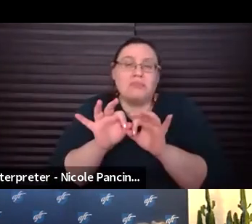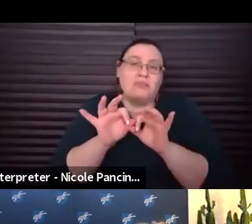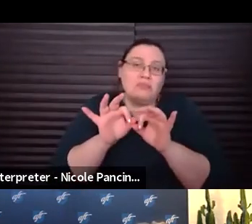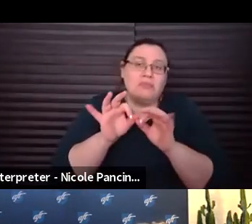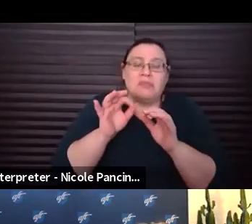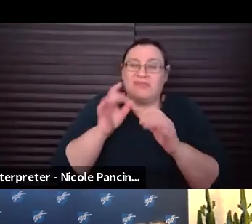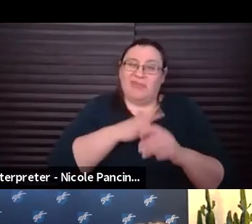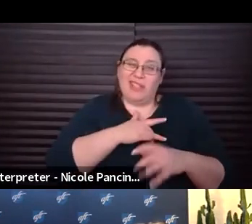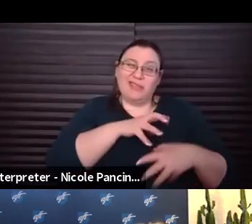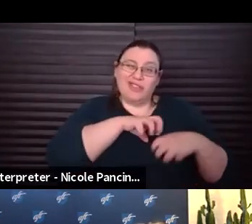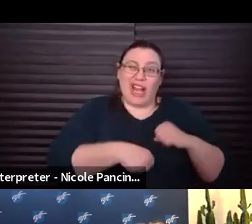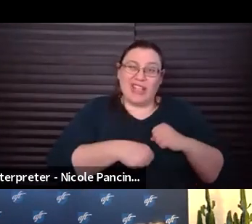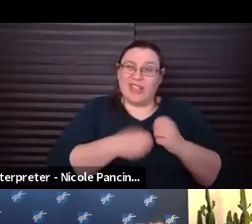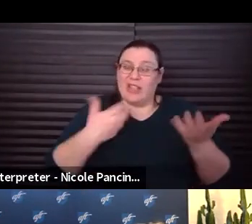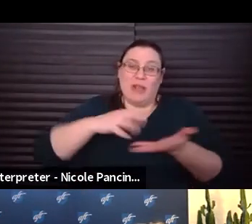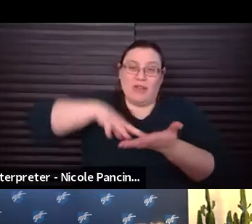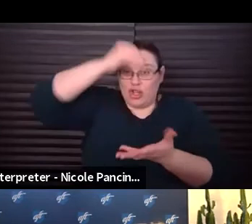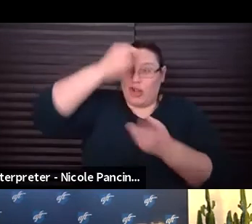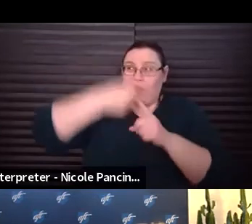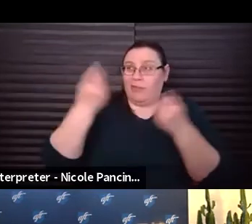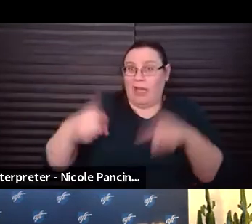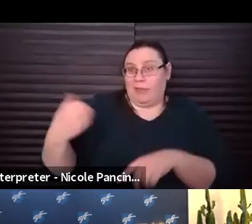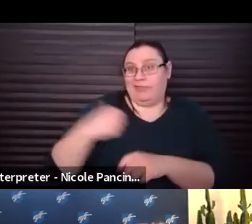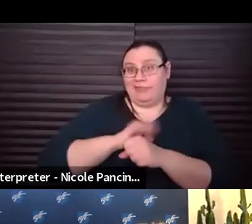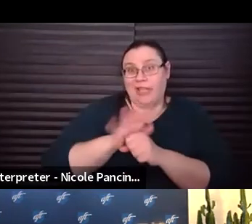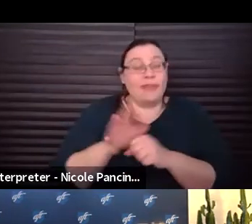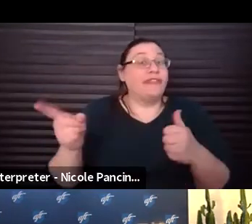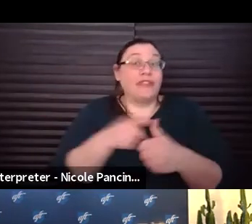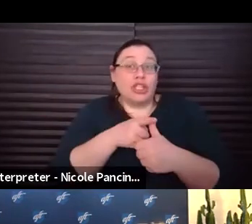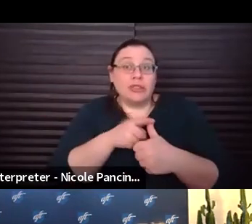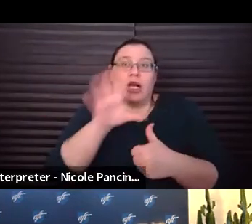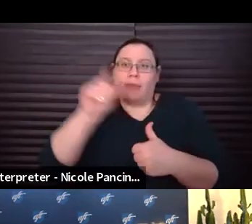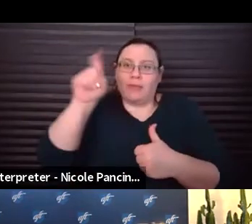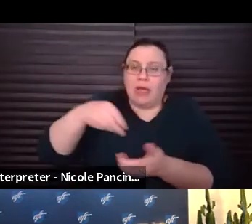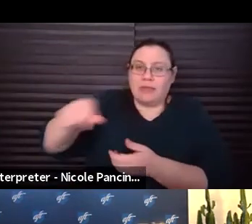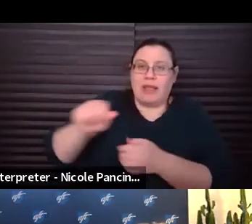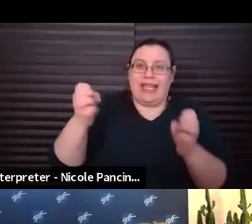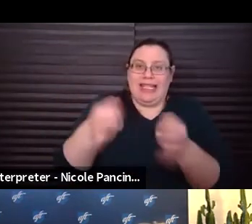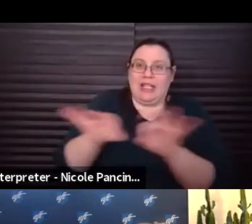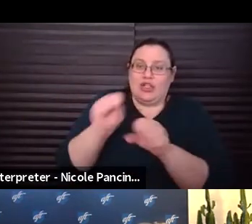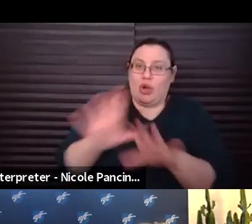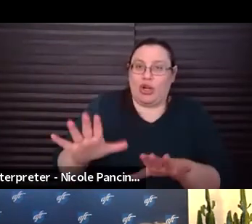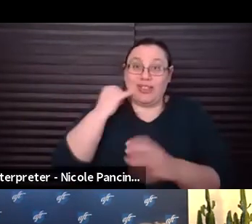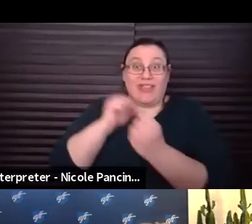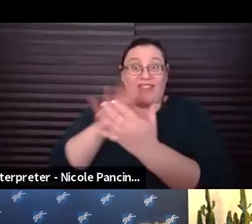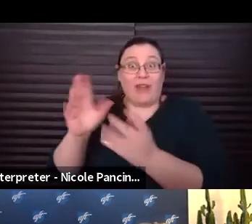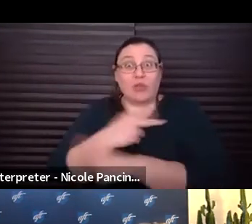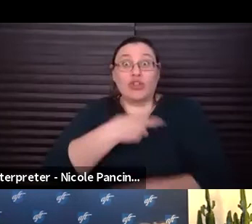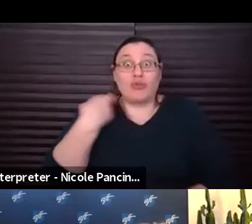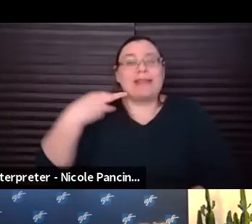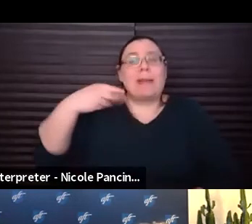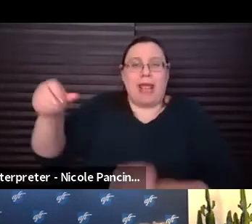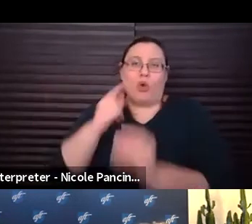lessons that we have to take away from this pandemic. First, companies must pay essential workers more when they face more risk, period.